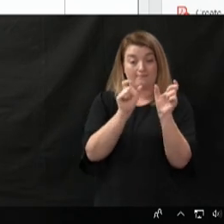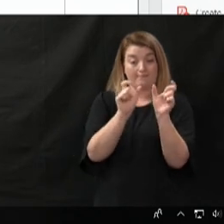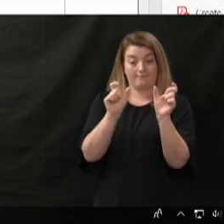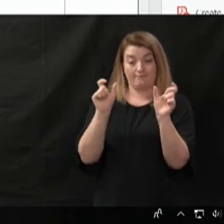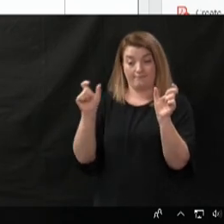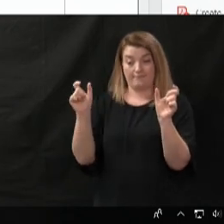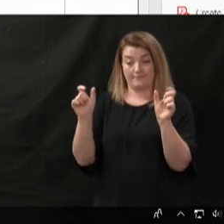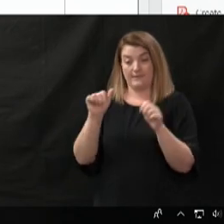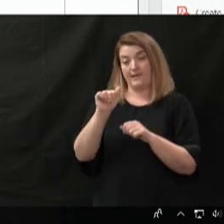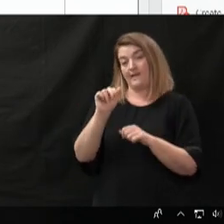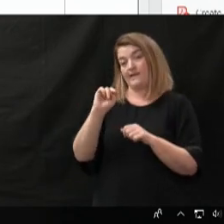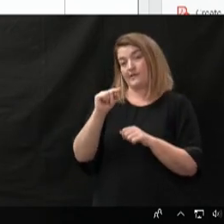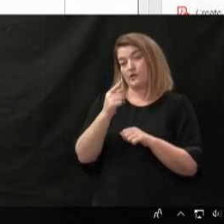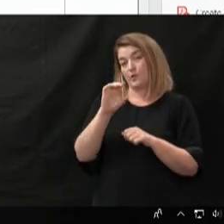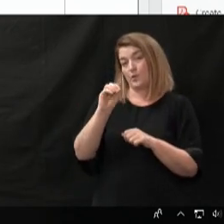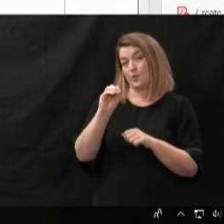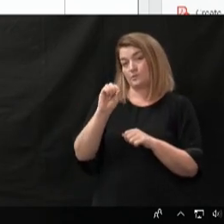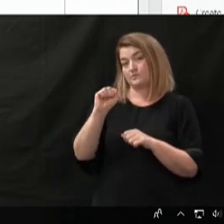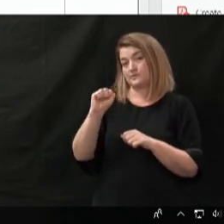prefixes,